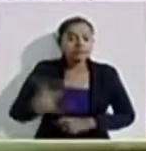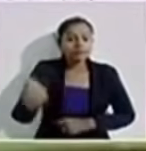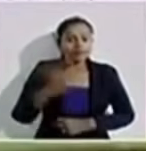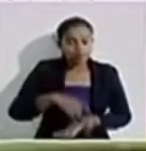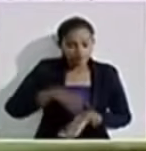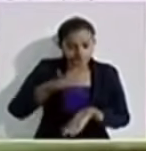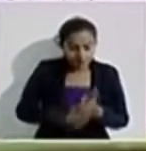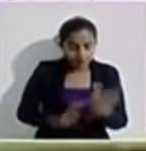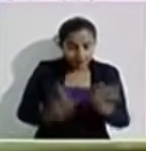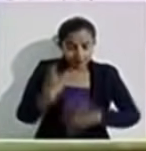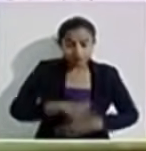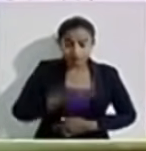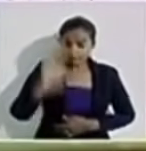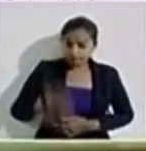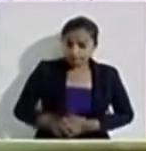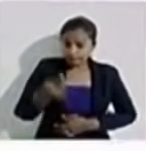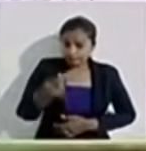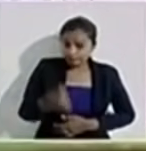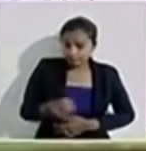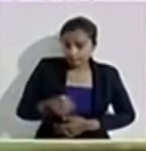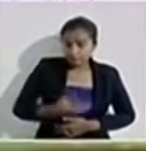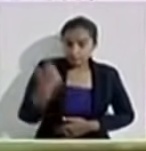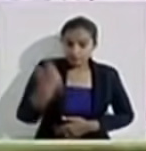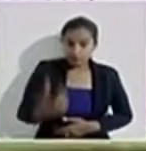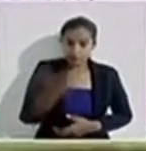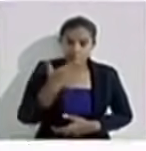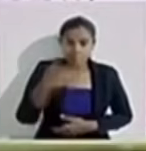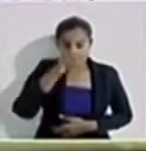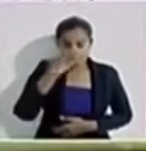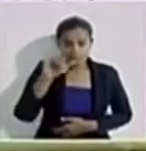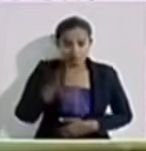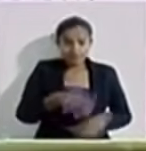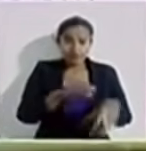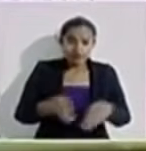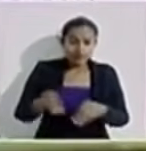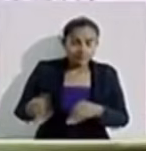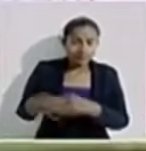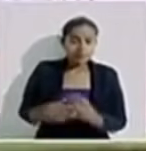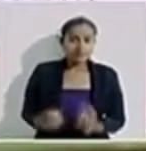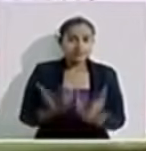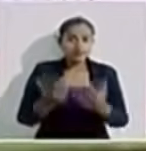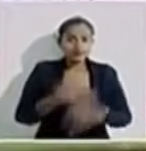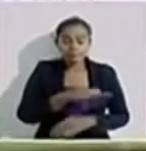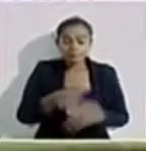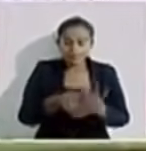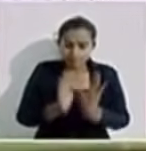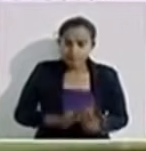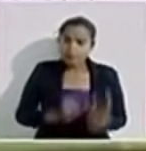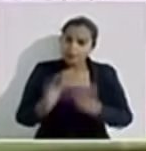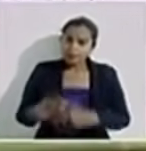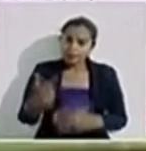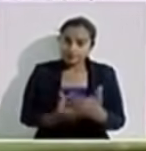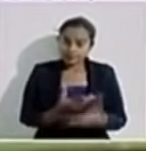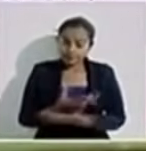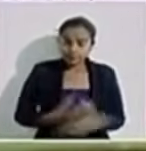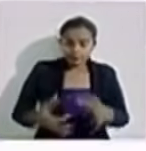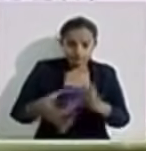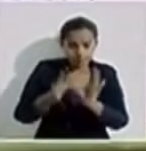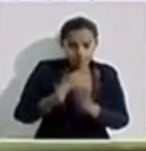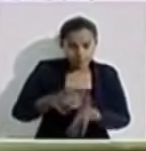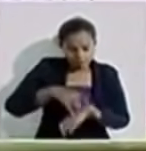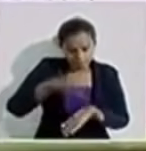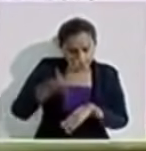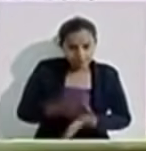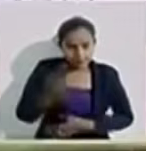generated within 6 months by cultivating a quarter of an acre. Moreover, reports have emerged to confirm 2,000 acres of land